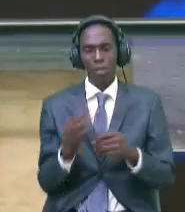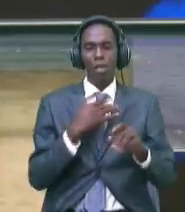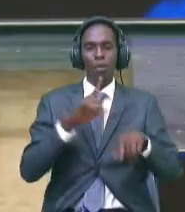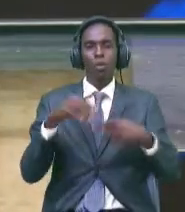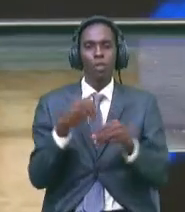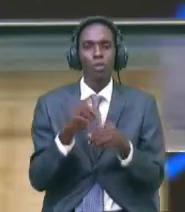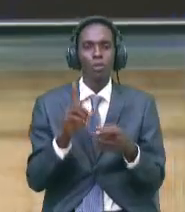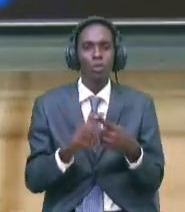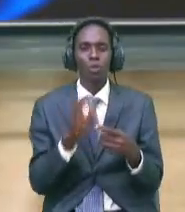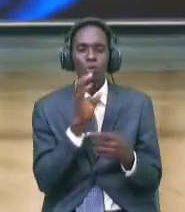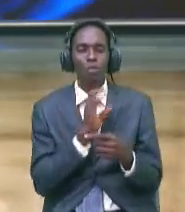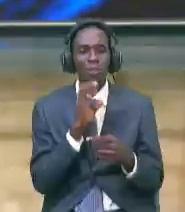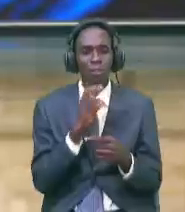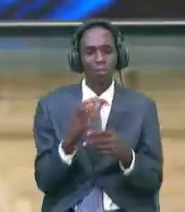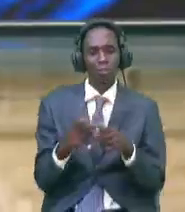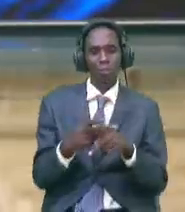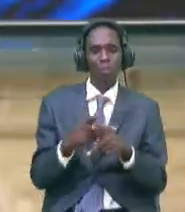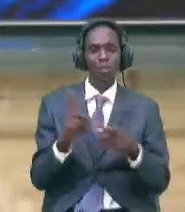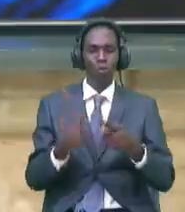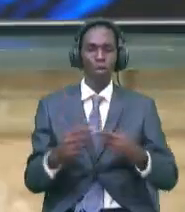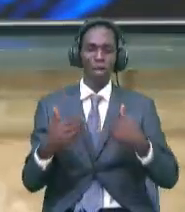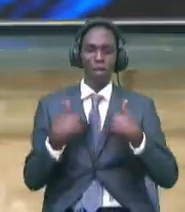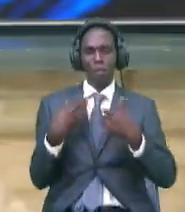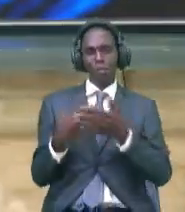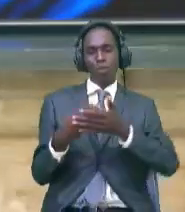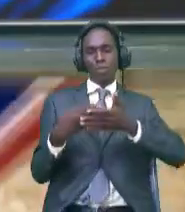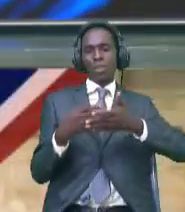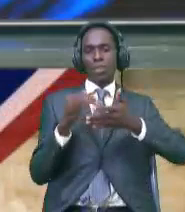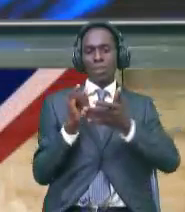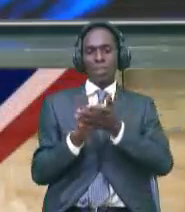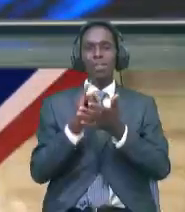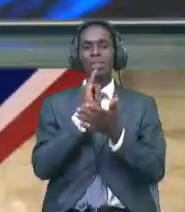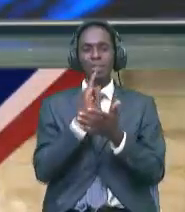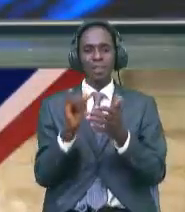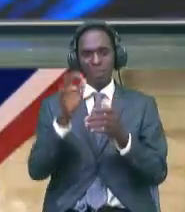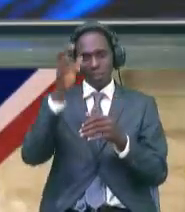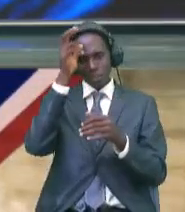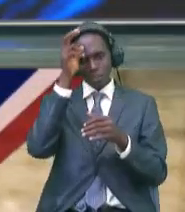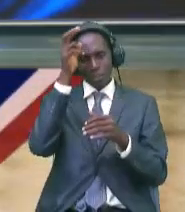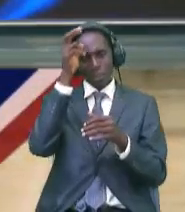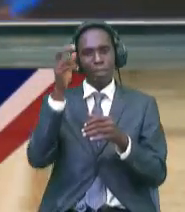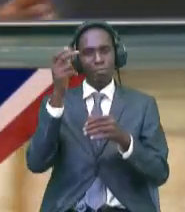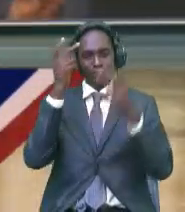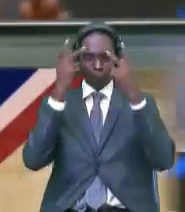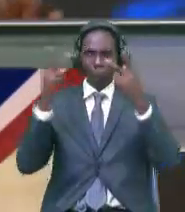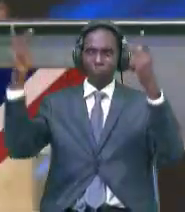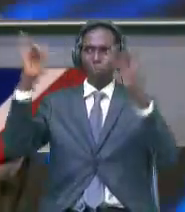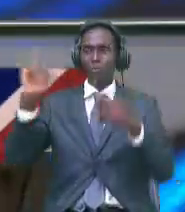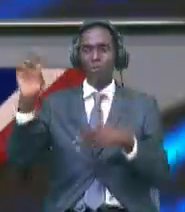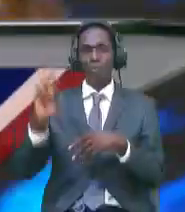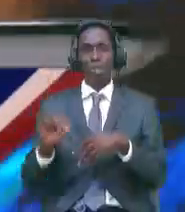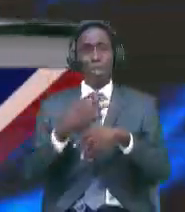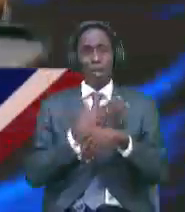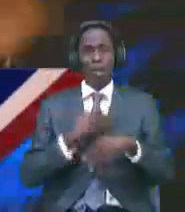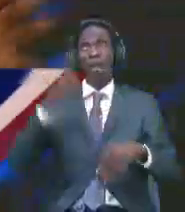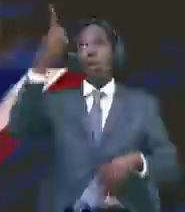sacrifices to have money. That's Satan prospering them. And God does not need